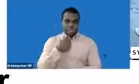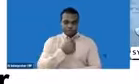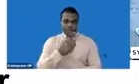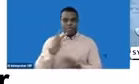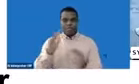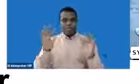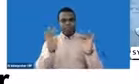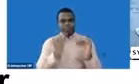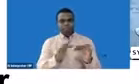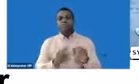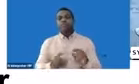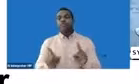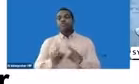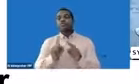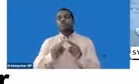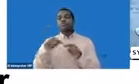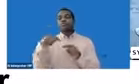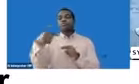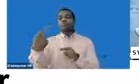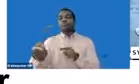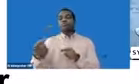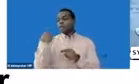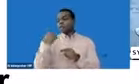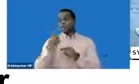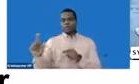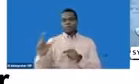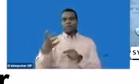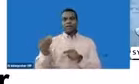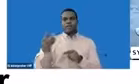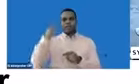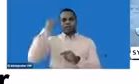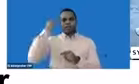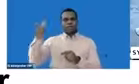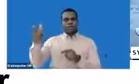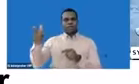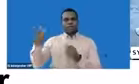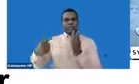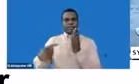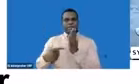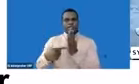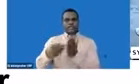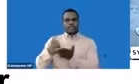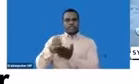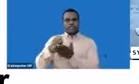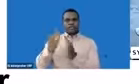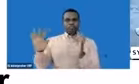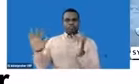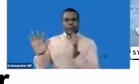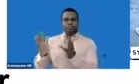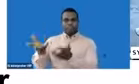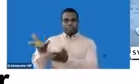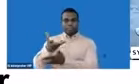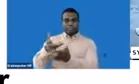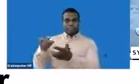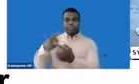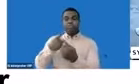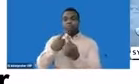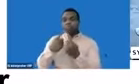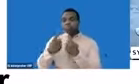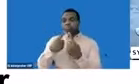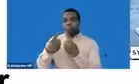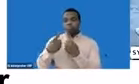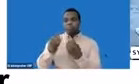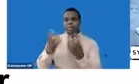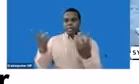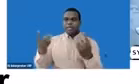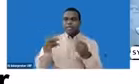online already. So there are, I think personally, I think there are a lot of opportunities with